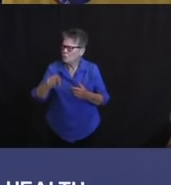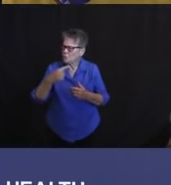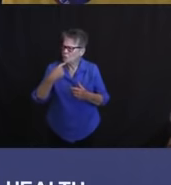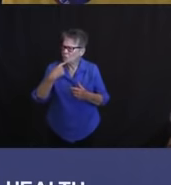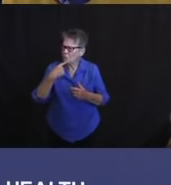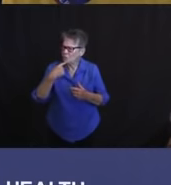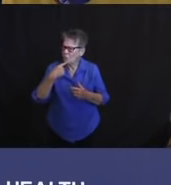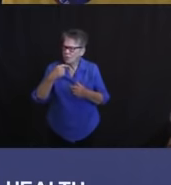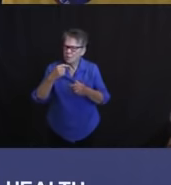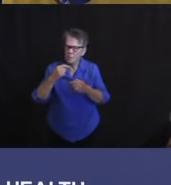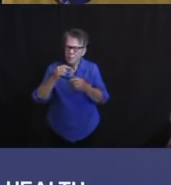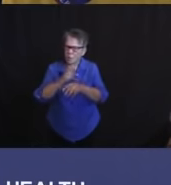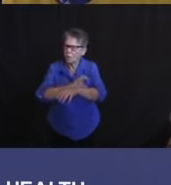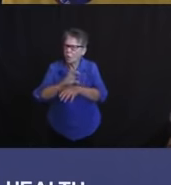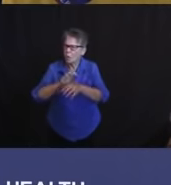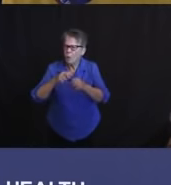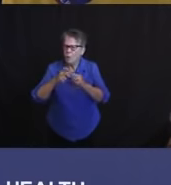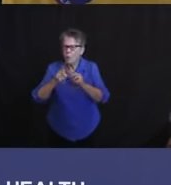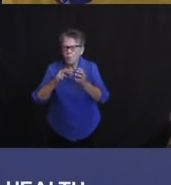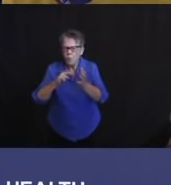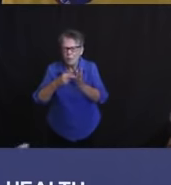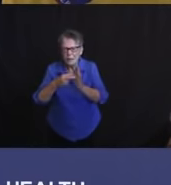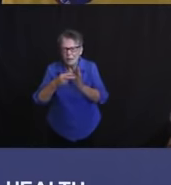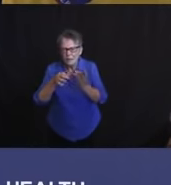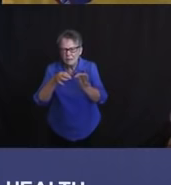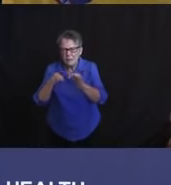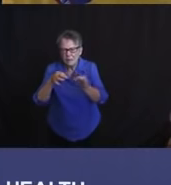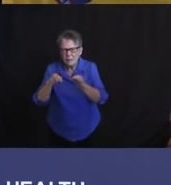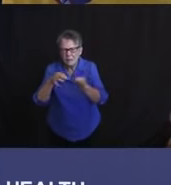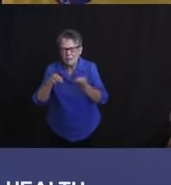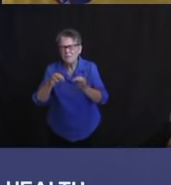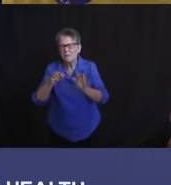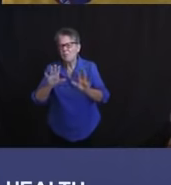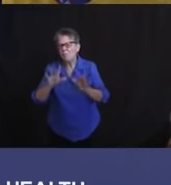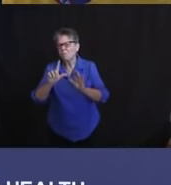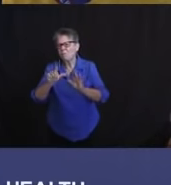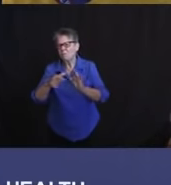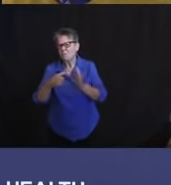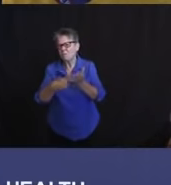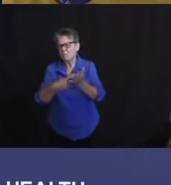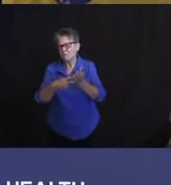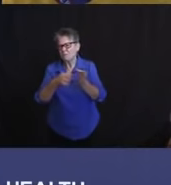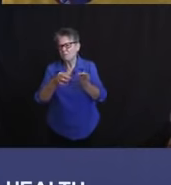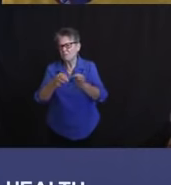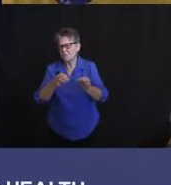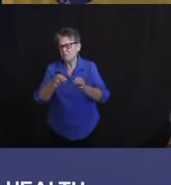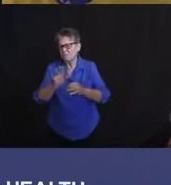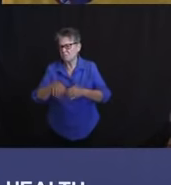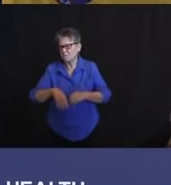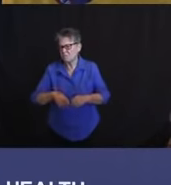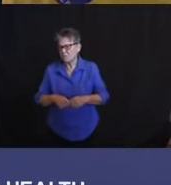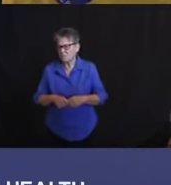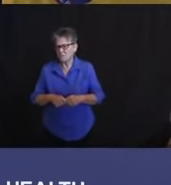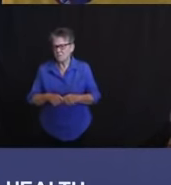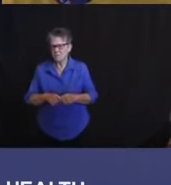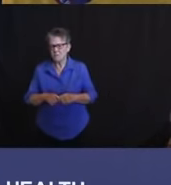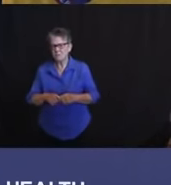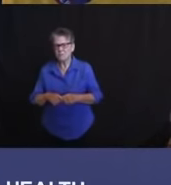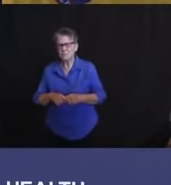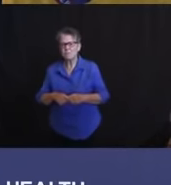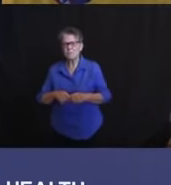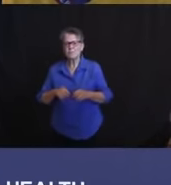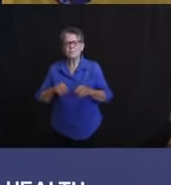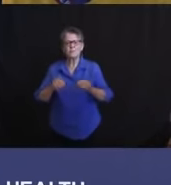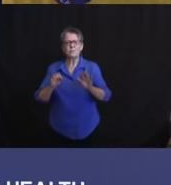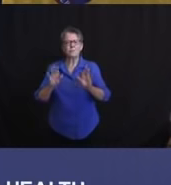something Mahan or Matt can follow up with you afterward. I just want to say this unequivocally. We take the sacred right of